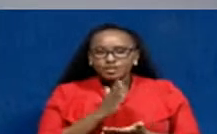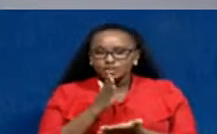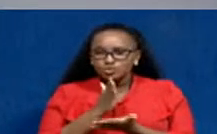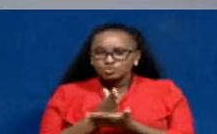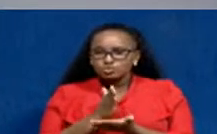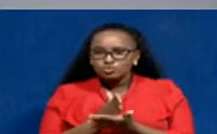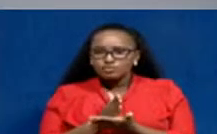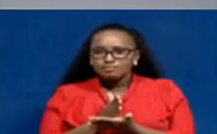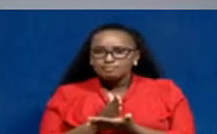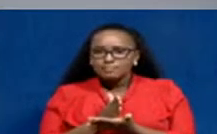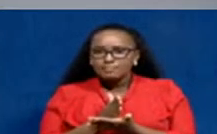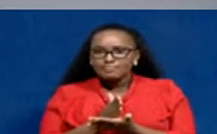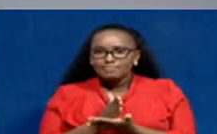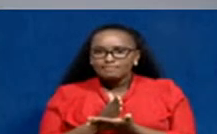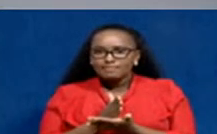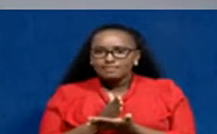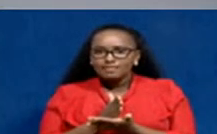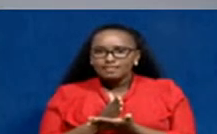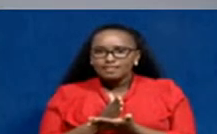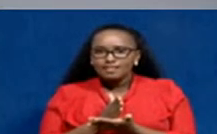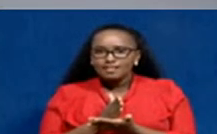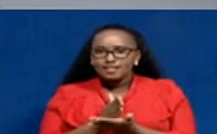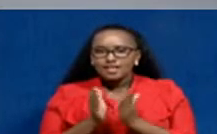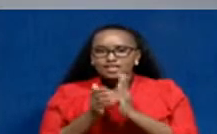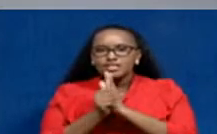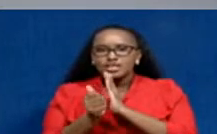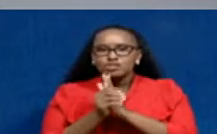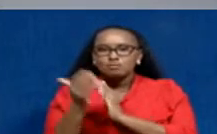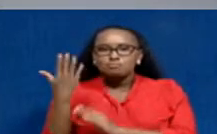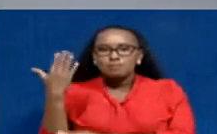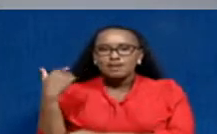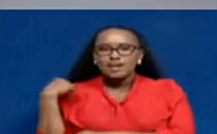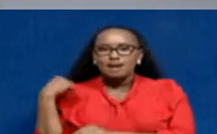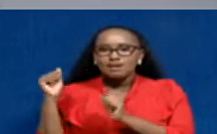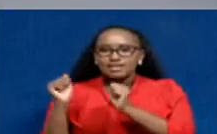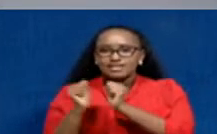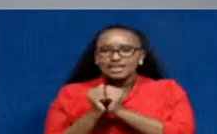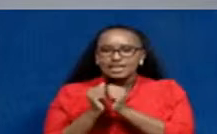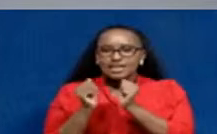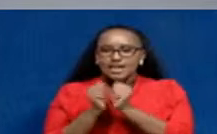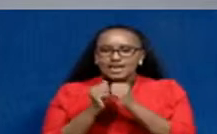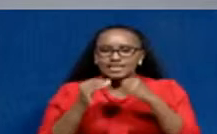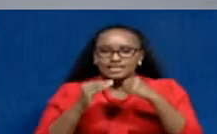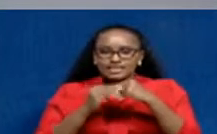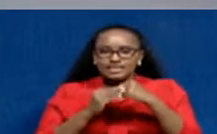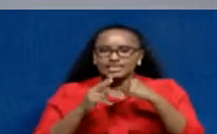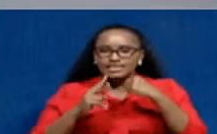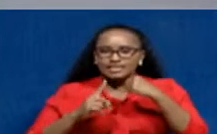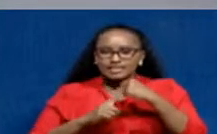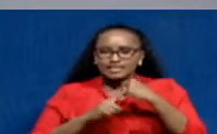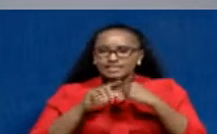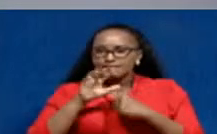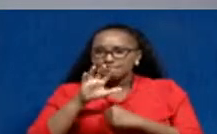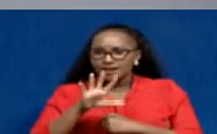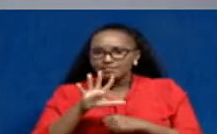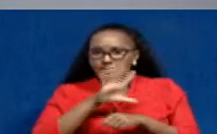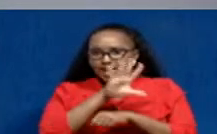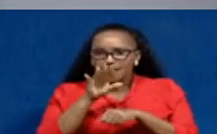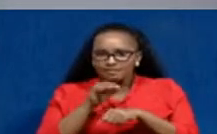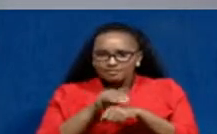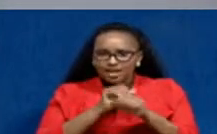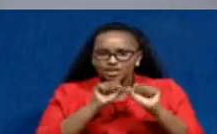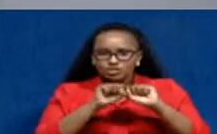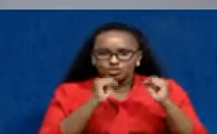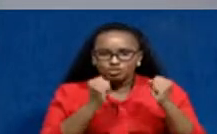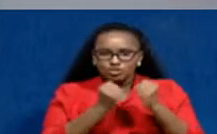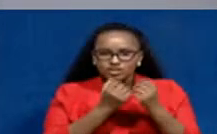Indeed, Sessional Paper Number 10 of 1965 on African